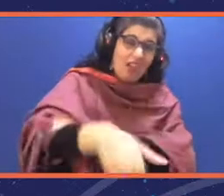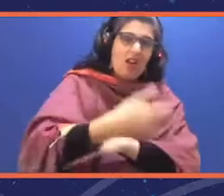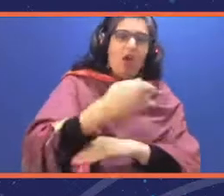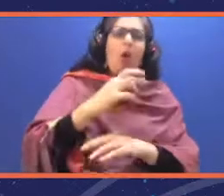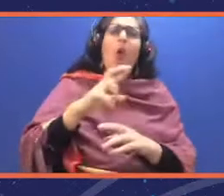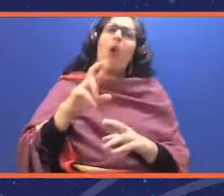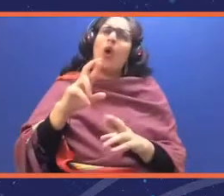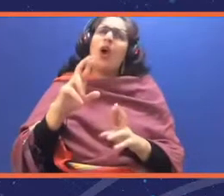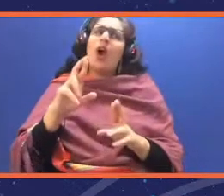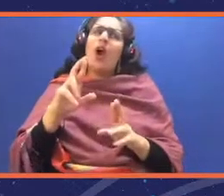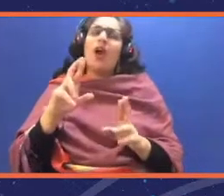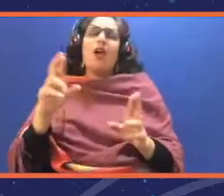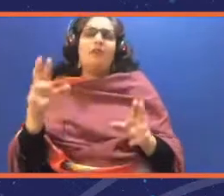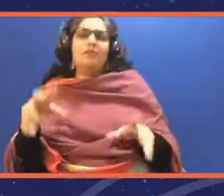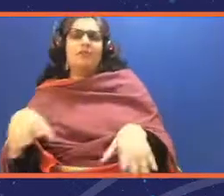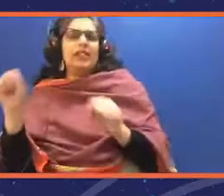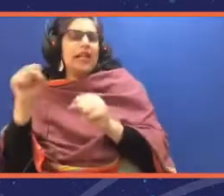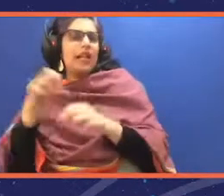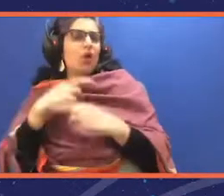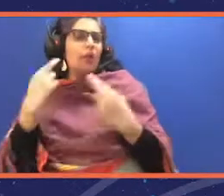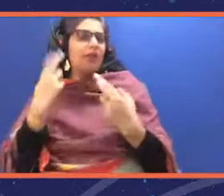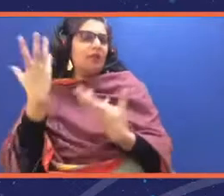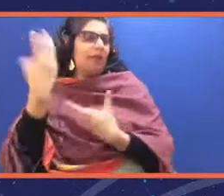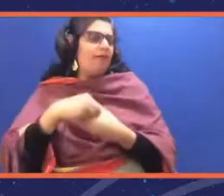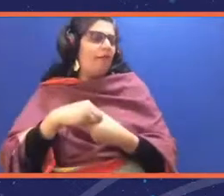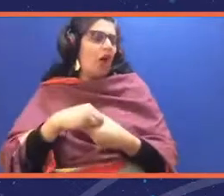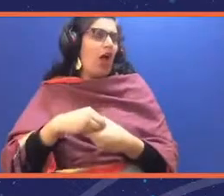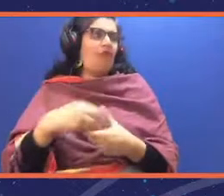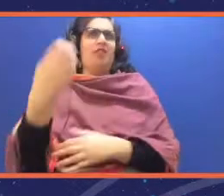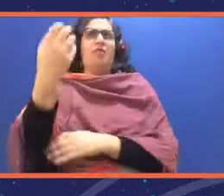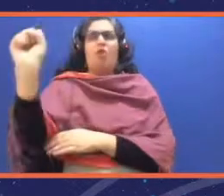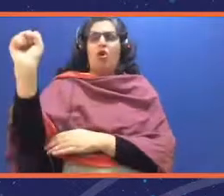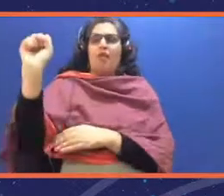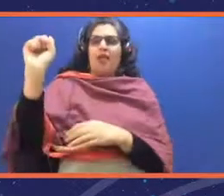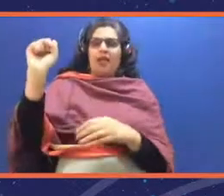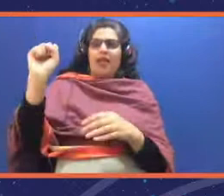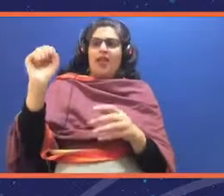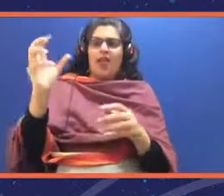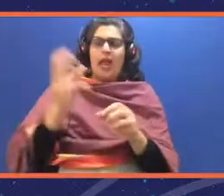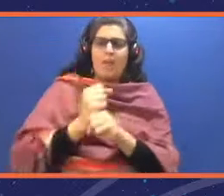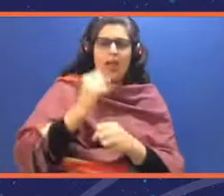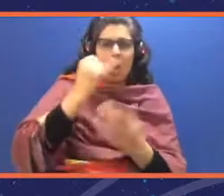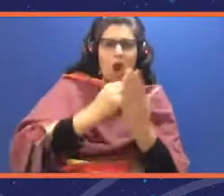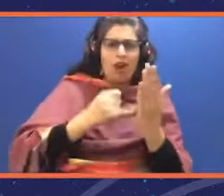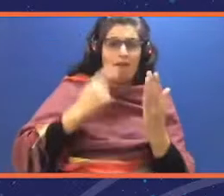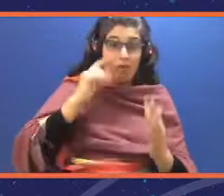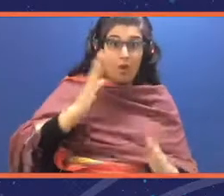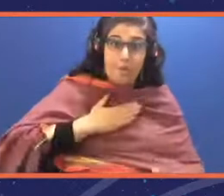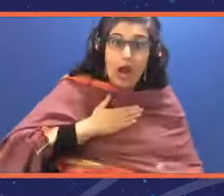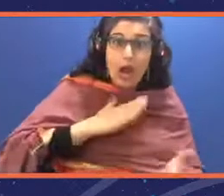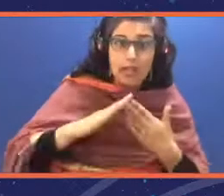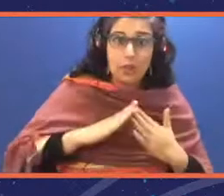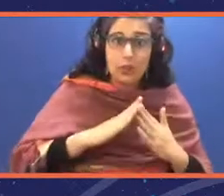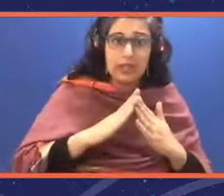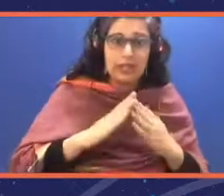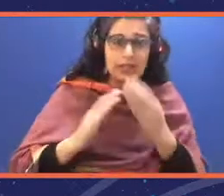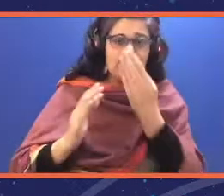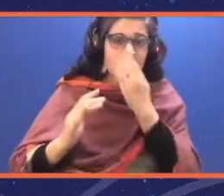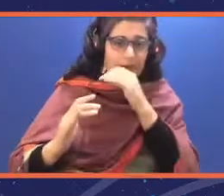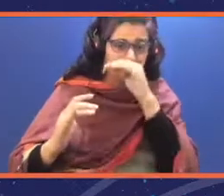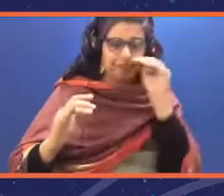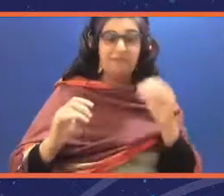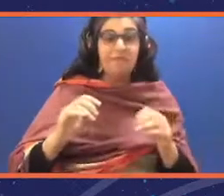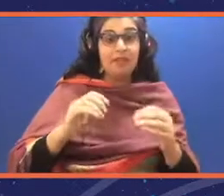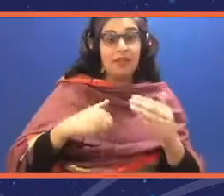to be a part of the movement and be an artist and create art for my own community? And in that process, I met a lot